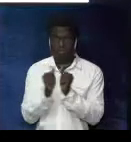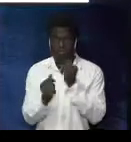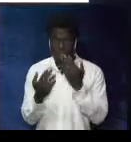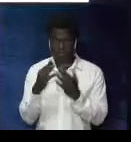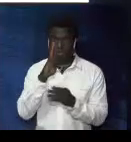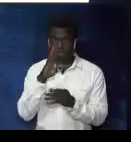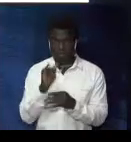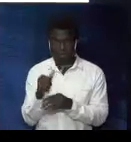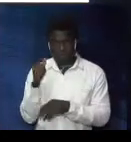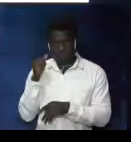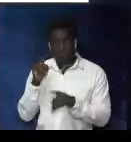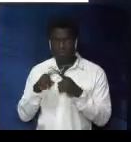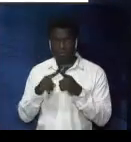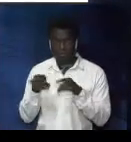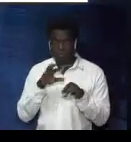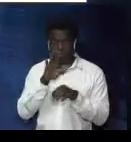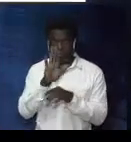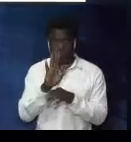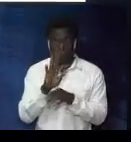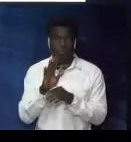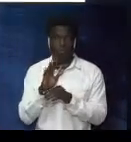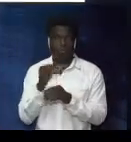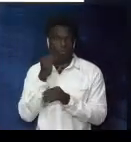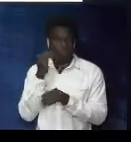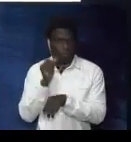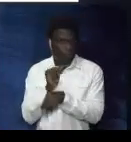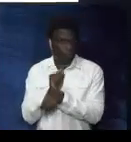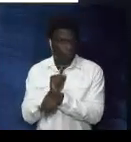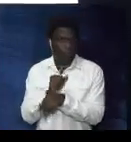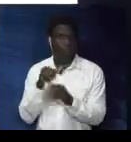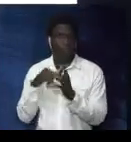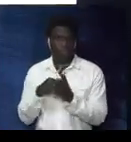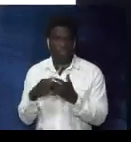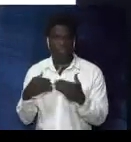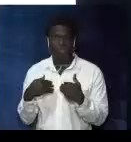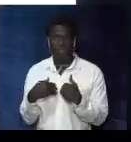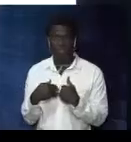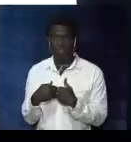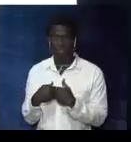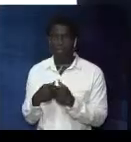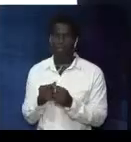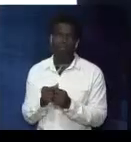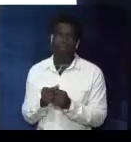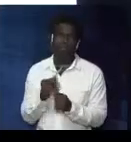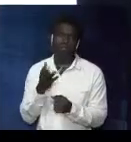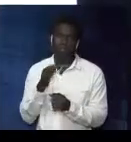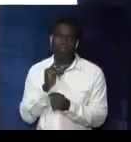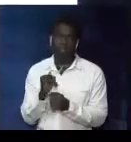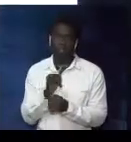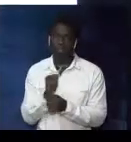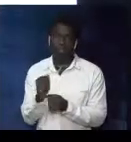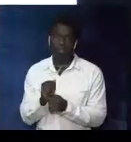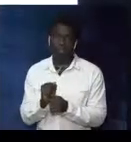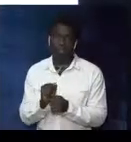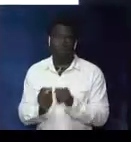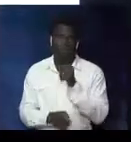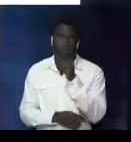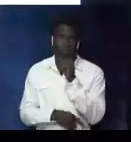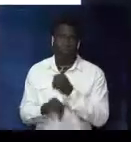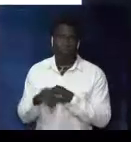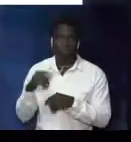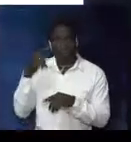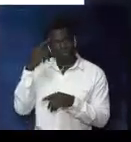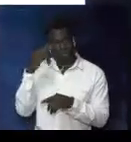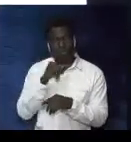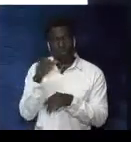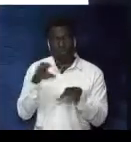with fire by refusing to do your assignment. Of course, it has, there is a punishment for not